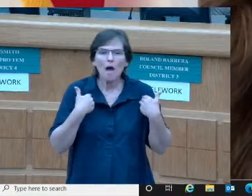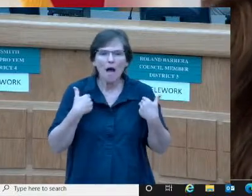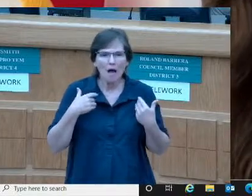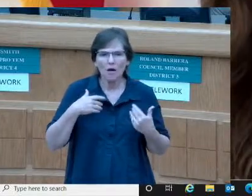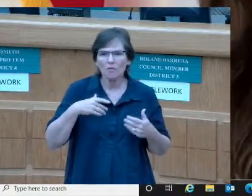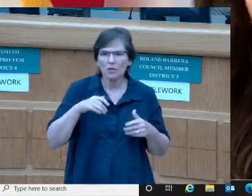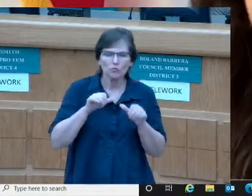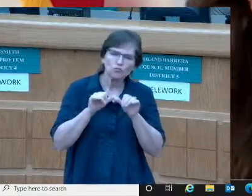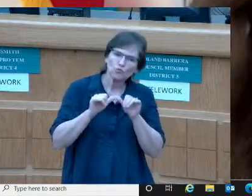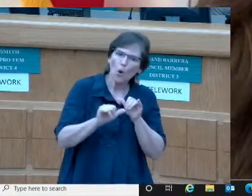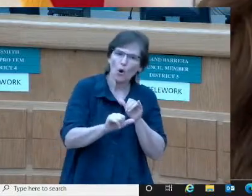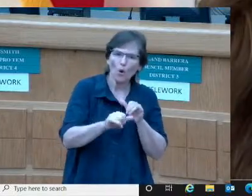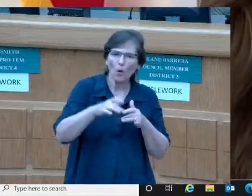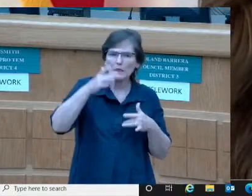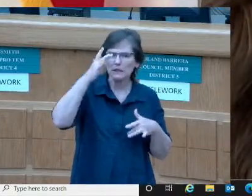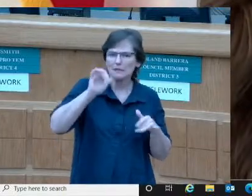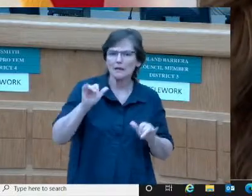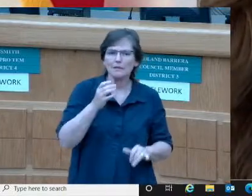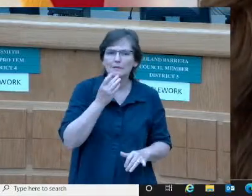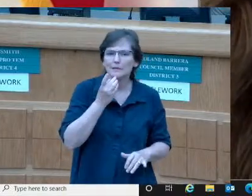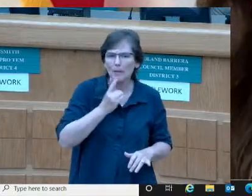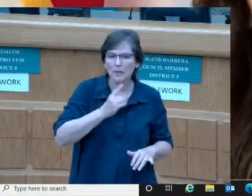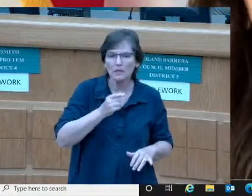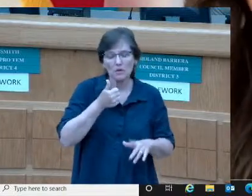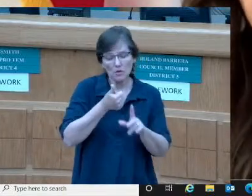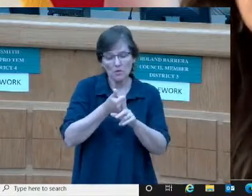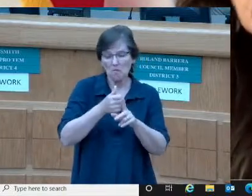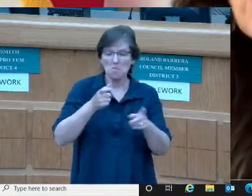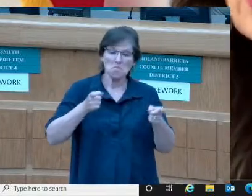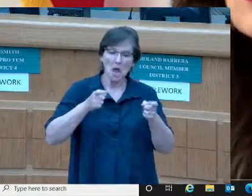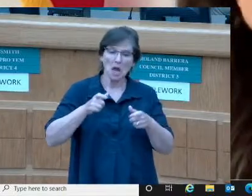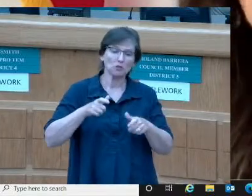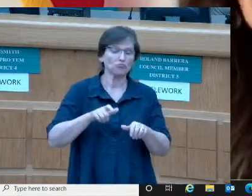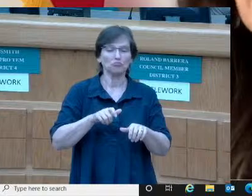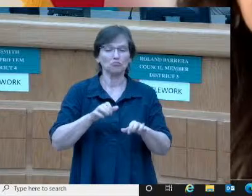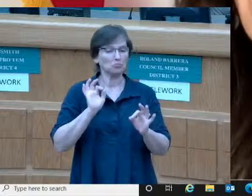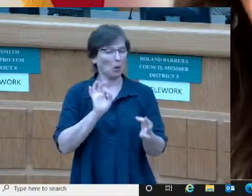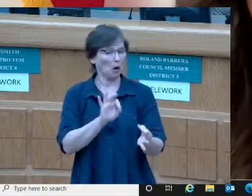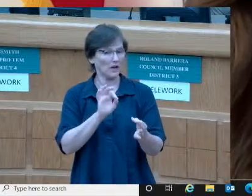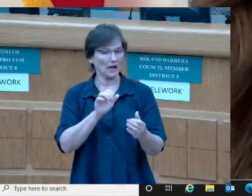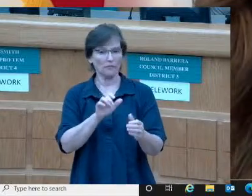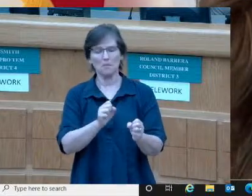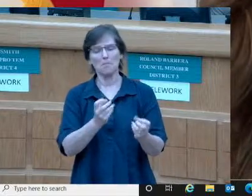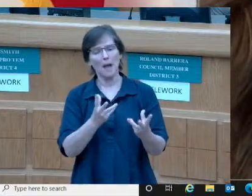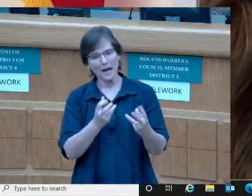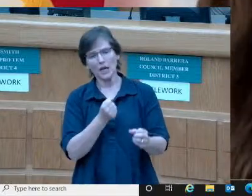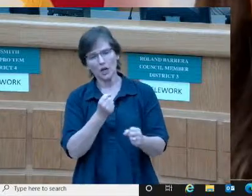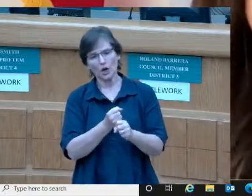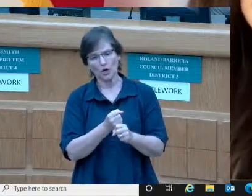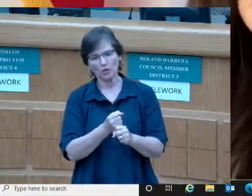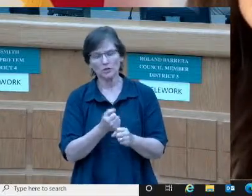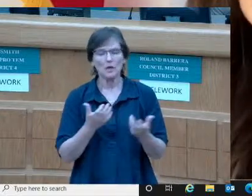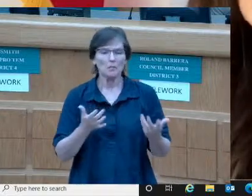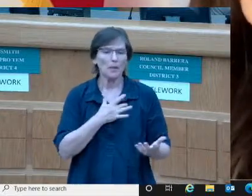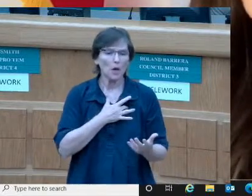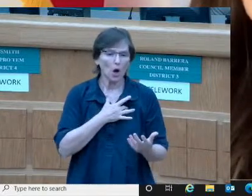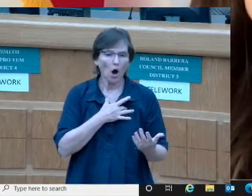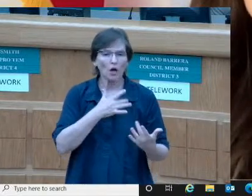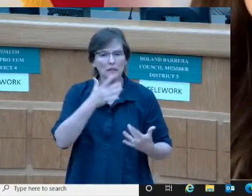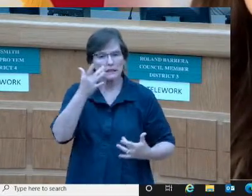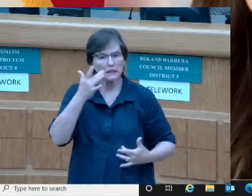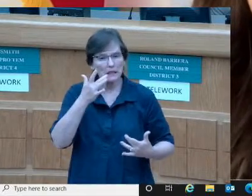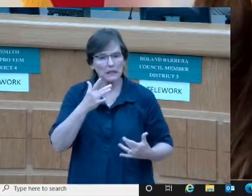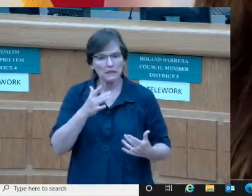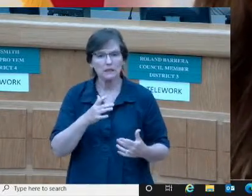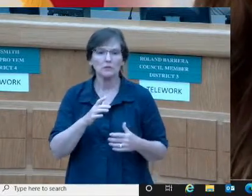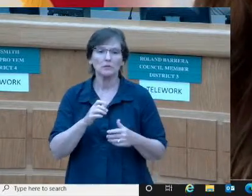years, like diabetes or heart disease or even high blood pressure, all those